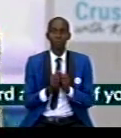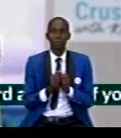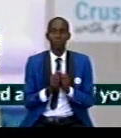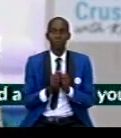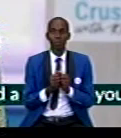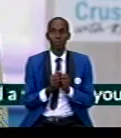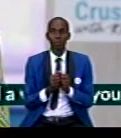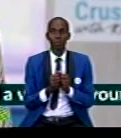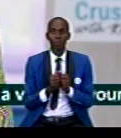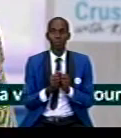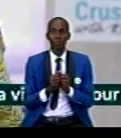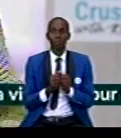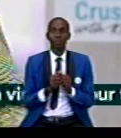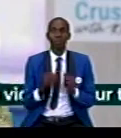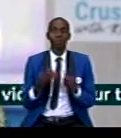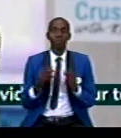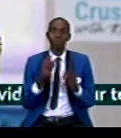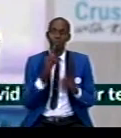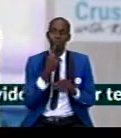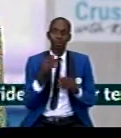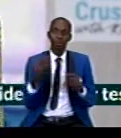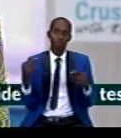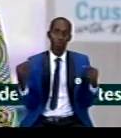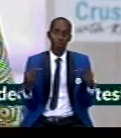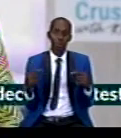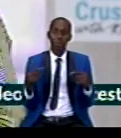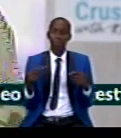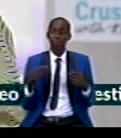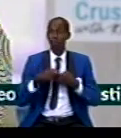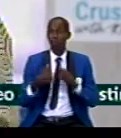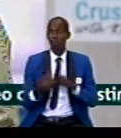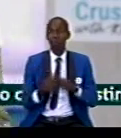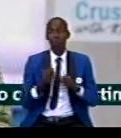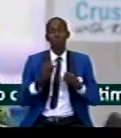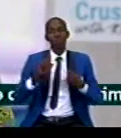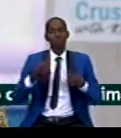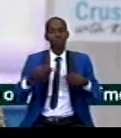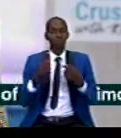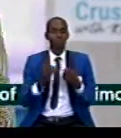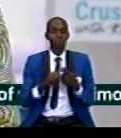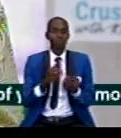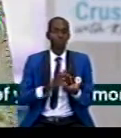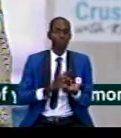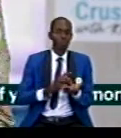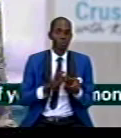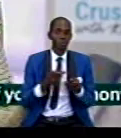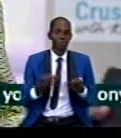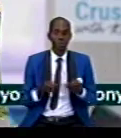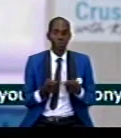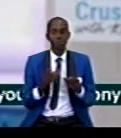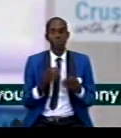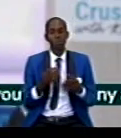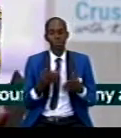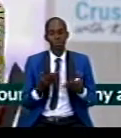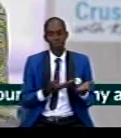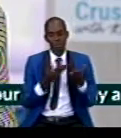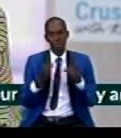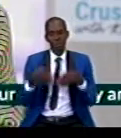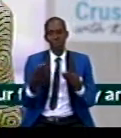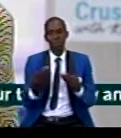to the chemist, the product drug for me. All the things